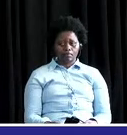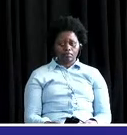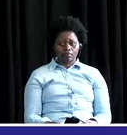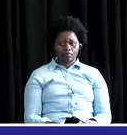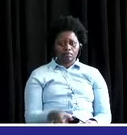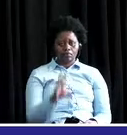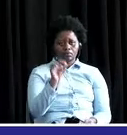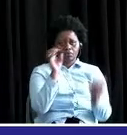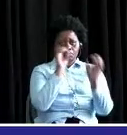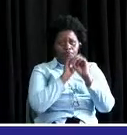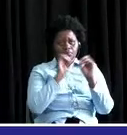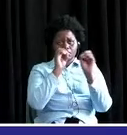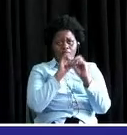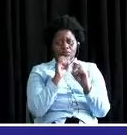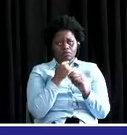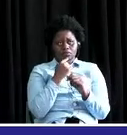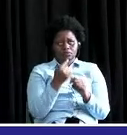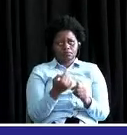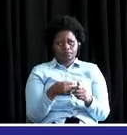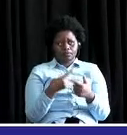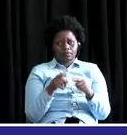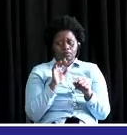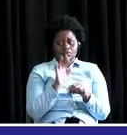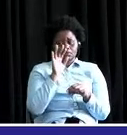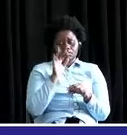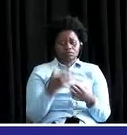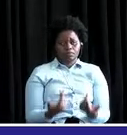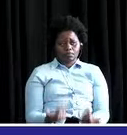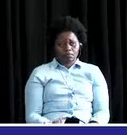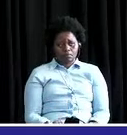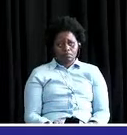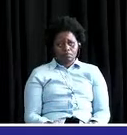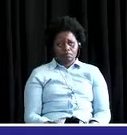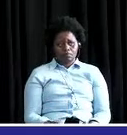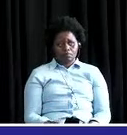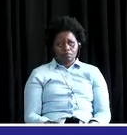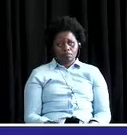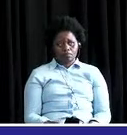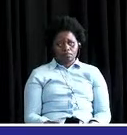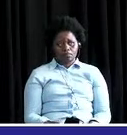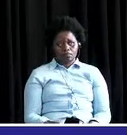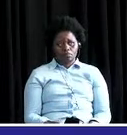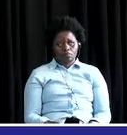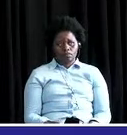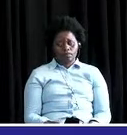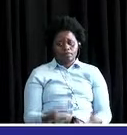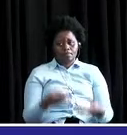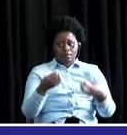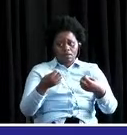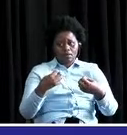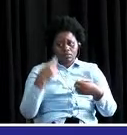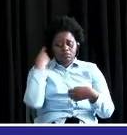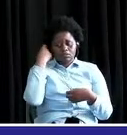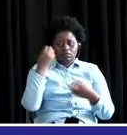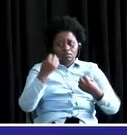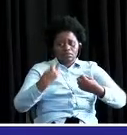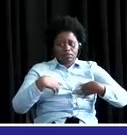No, I've got nothing to say, Speaker. Oh, but your hand is up. Councillor, Secretary, please give me the numbers.